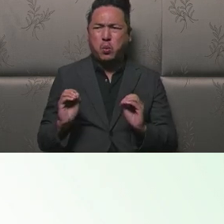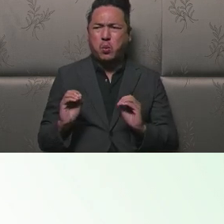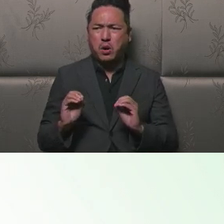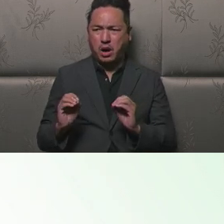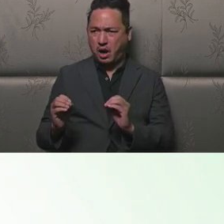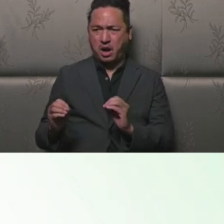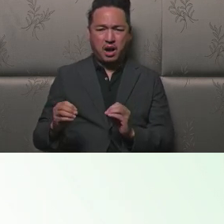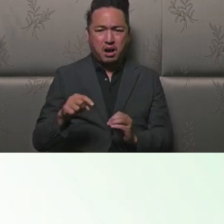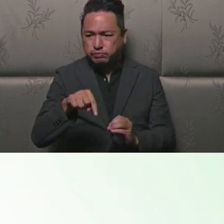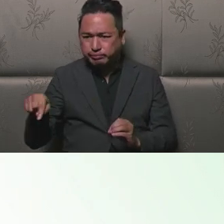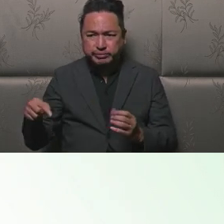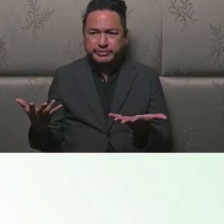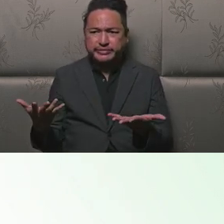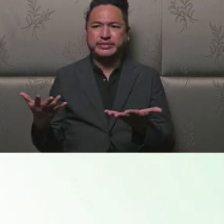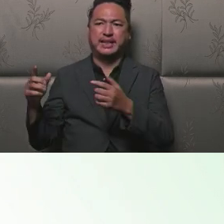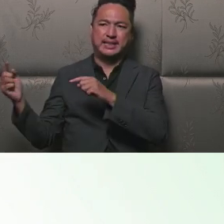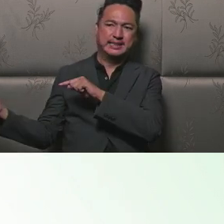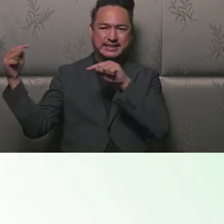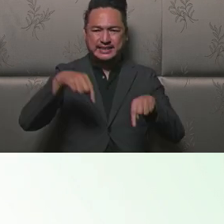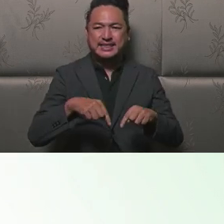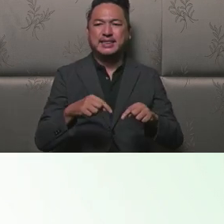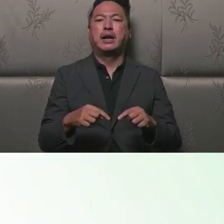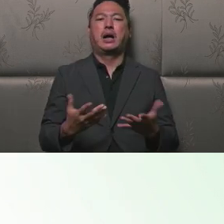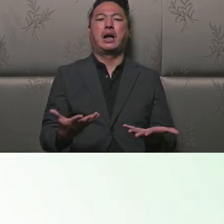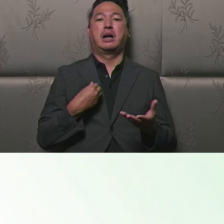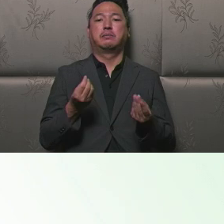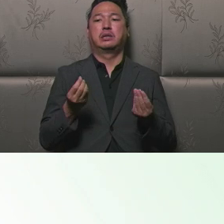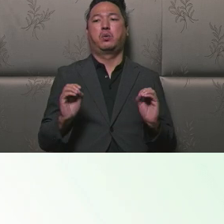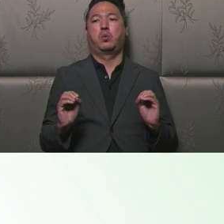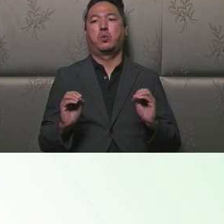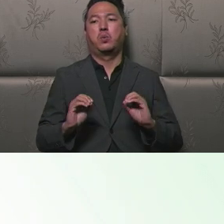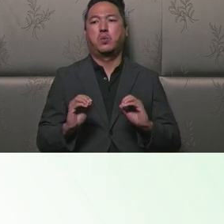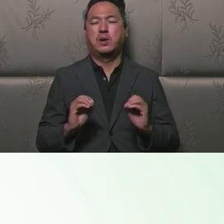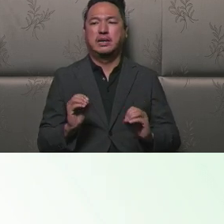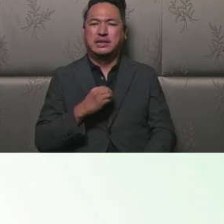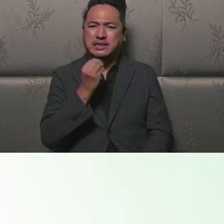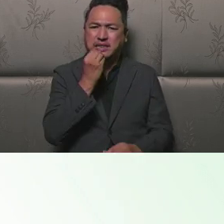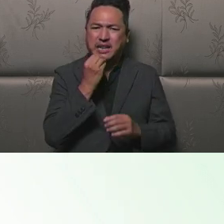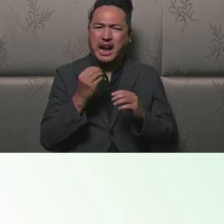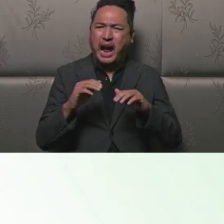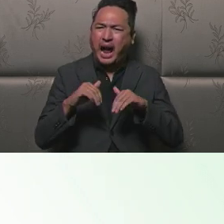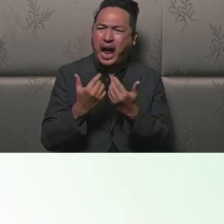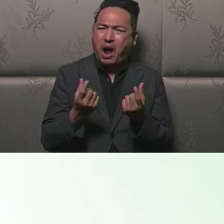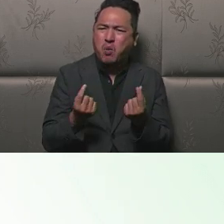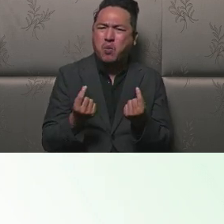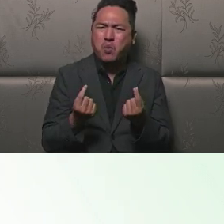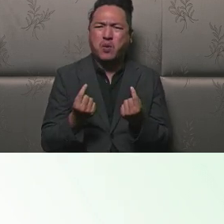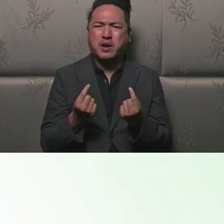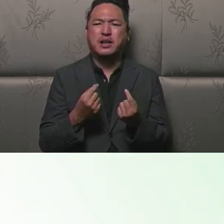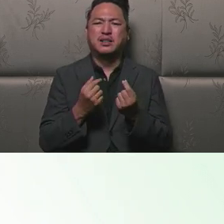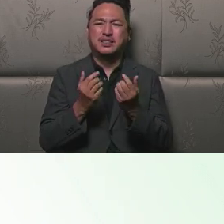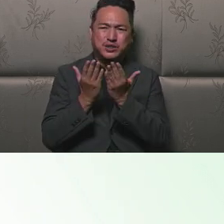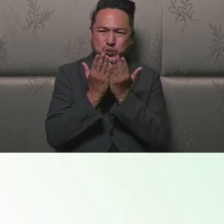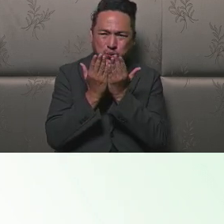family, or they just can't afford this to go to school if there's high fees. Access is